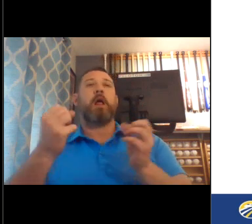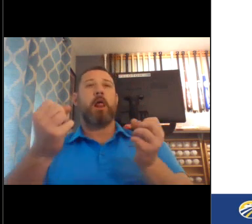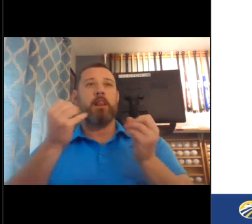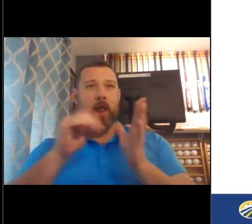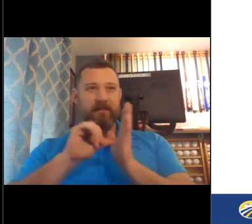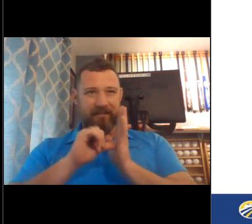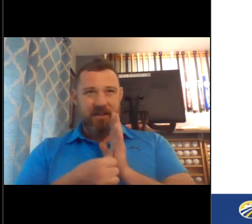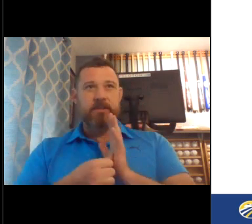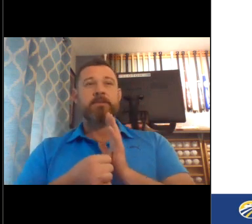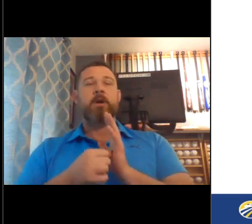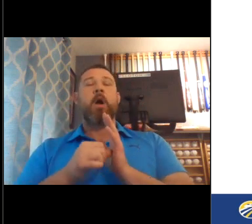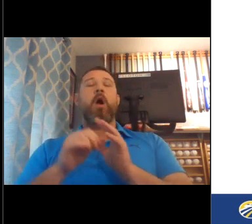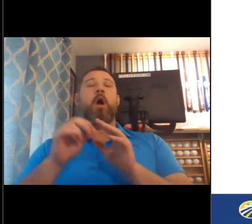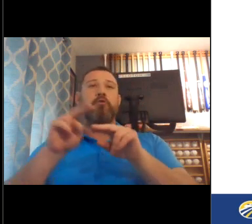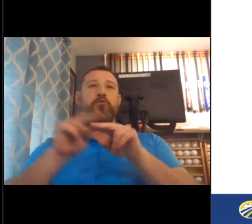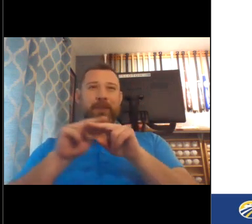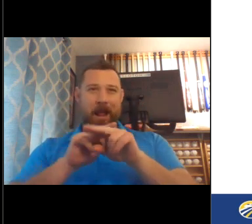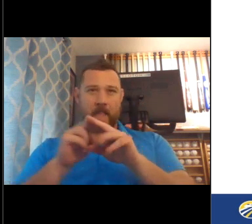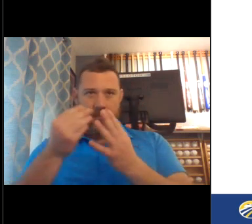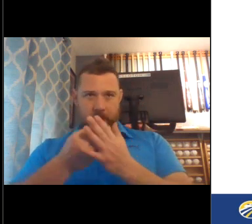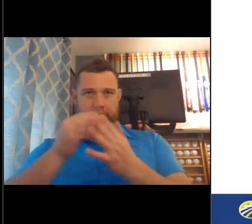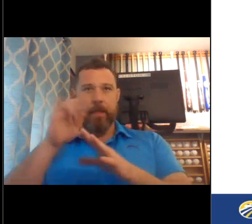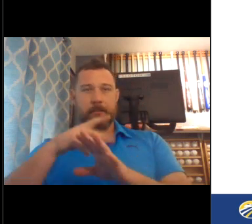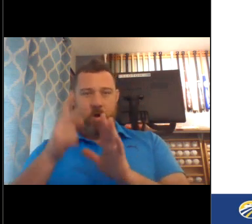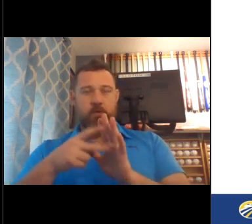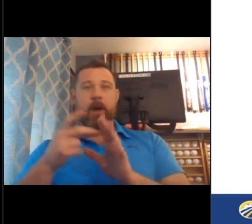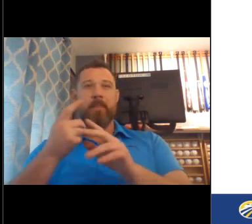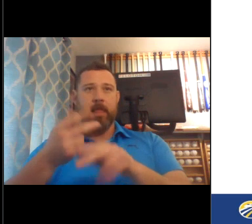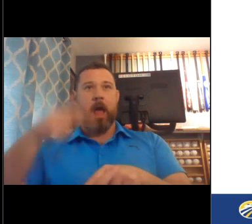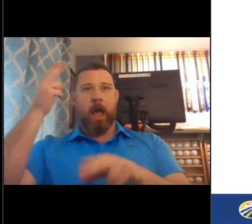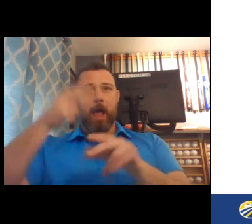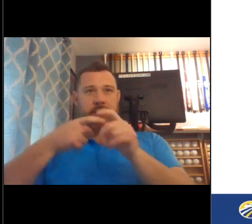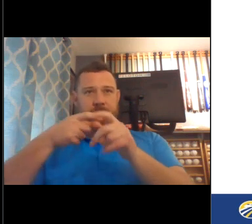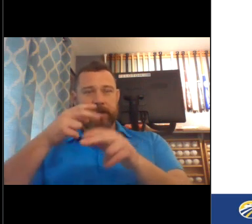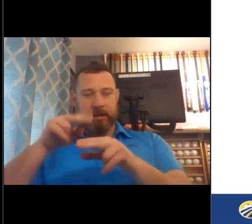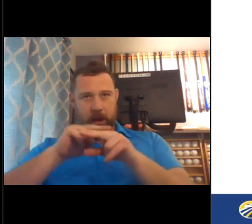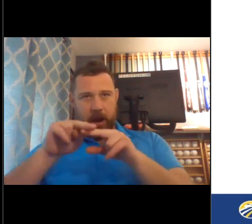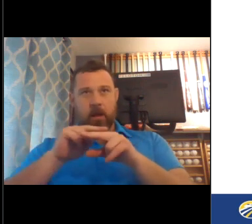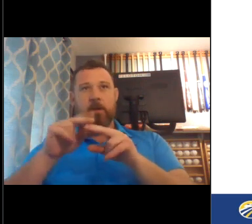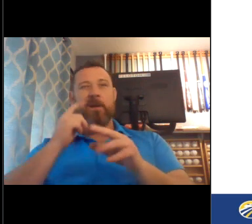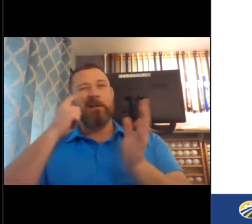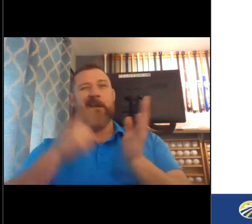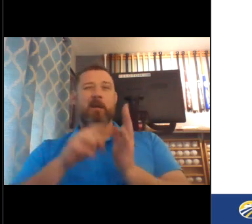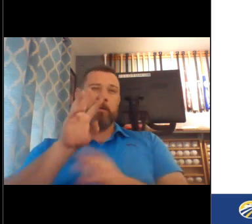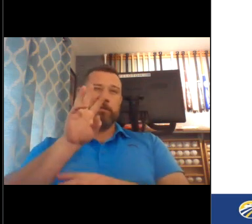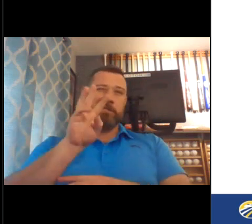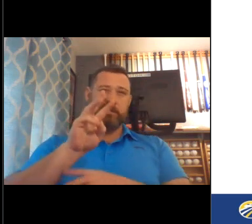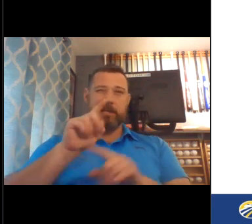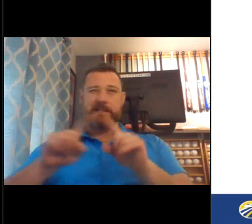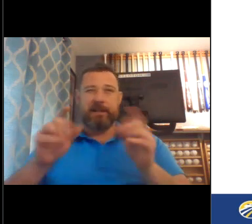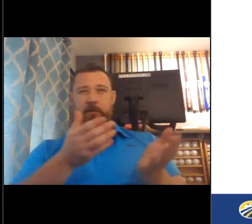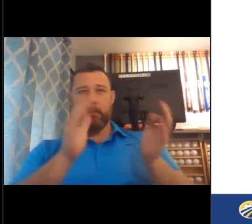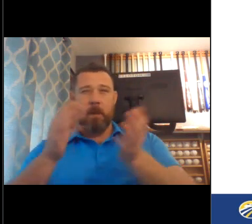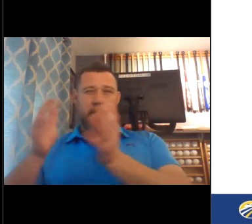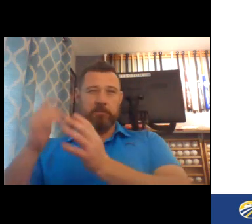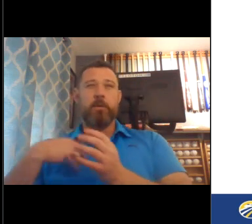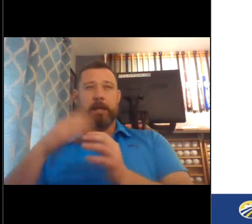on rail money in that program, and particularly high-speed rail. We identified about 6 different pots that we think we can play